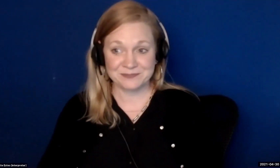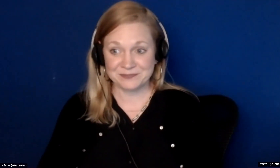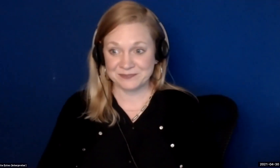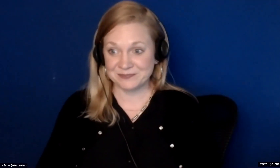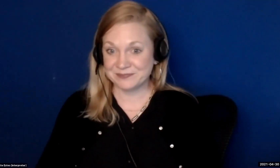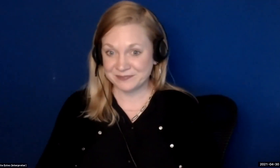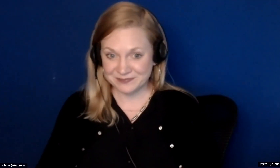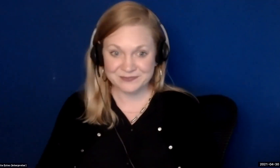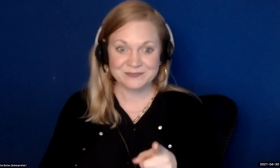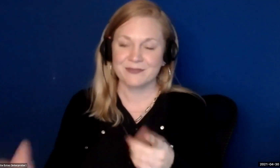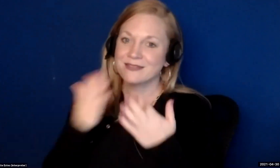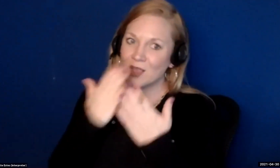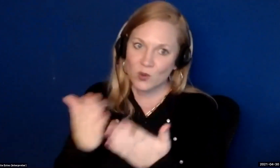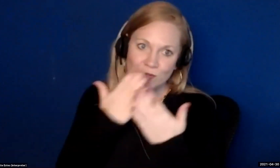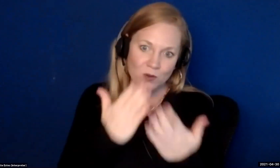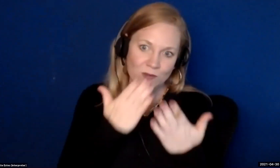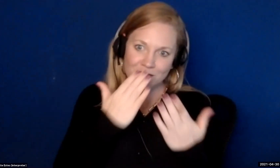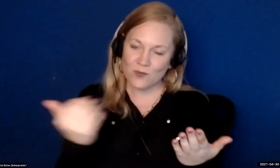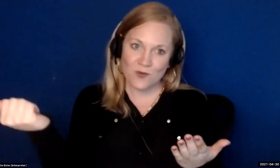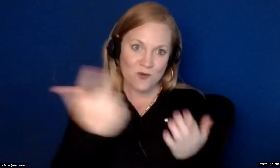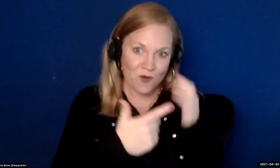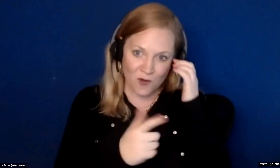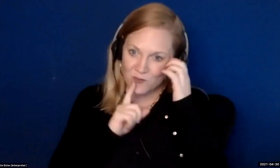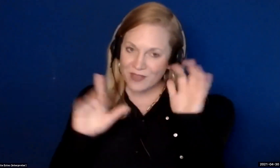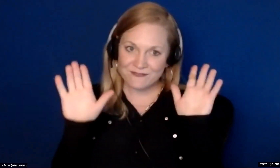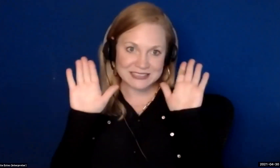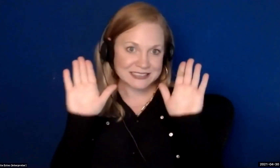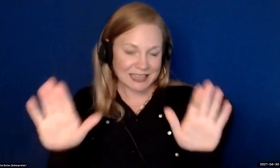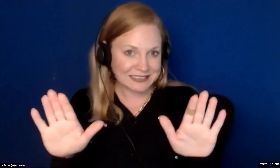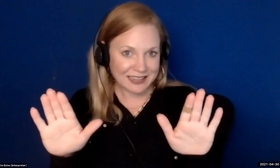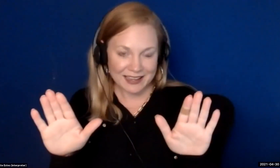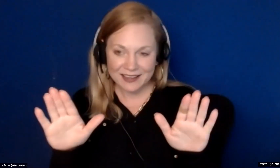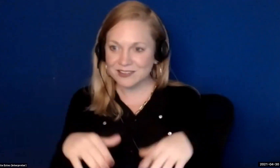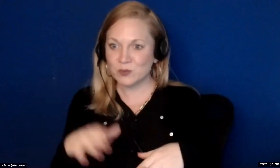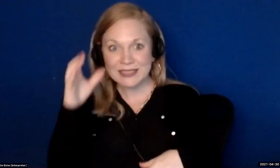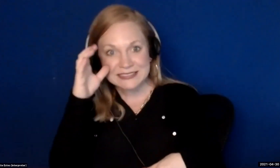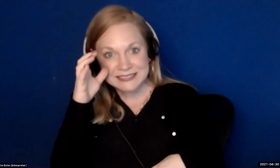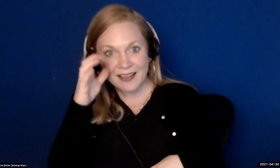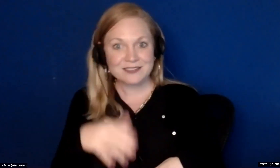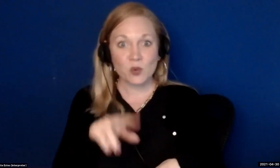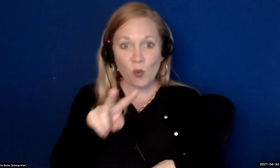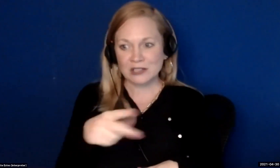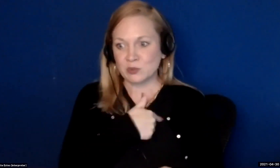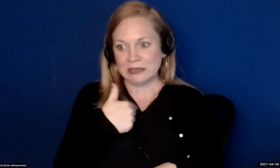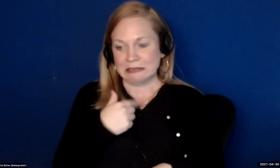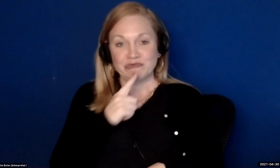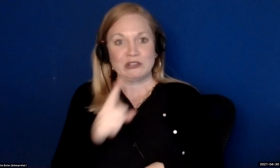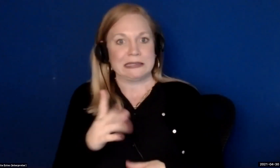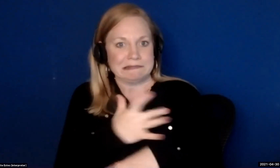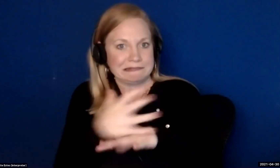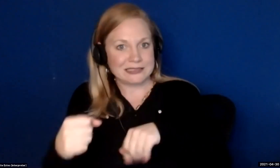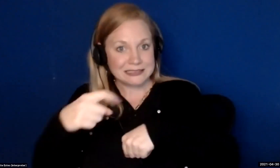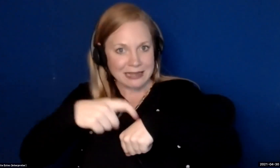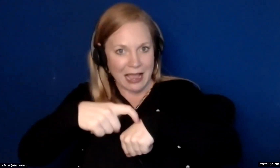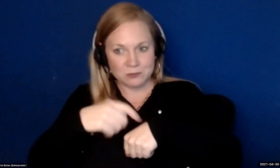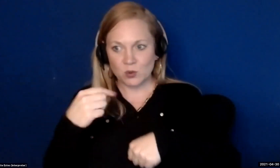Thank you, Megan, Chris, and Derek. That was fantastic to listen to and watch. We are running a little short of time, so we're